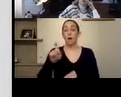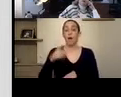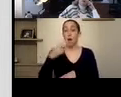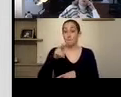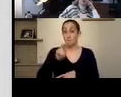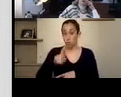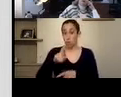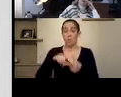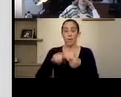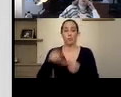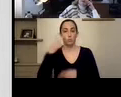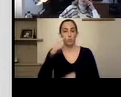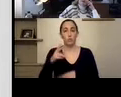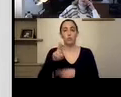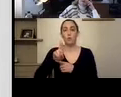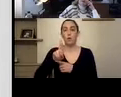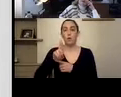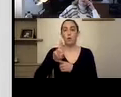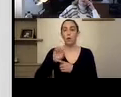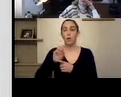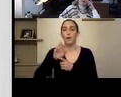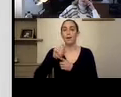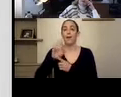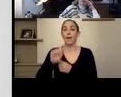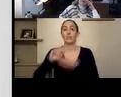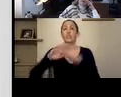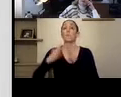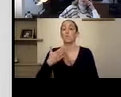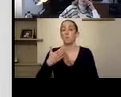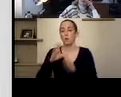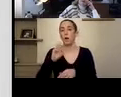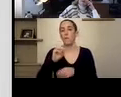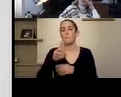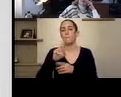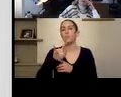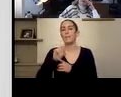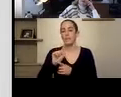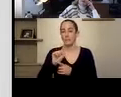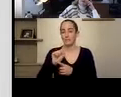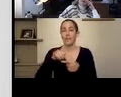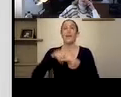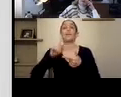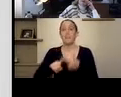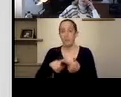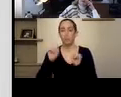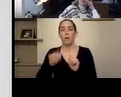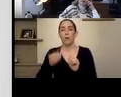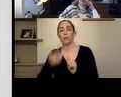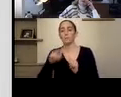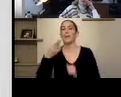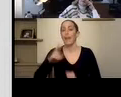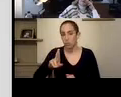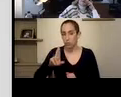on that, and from there you can go to the HR Connect Communities, what you see